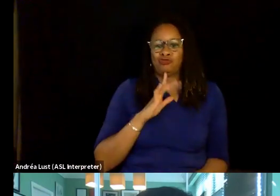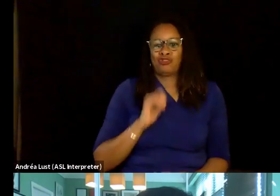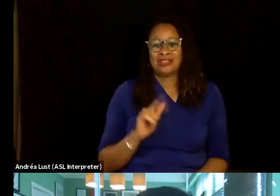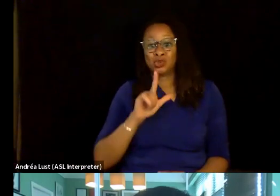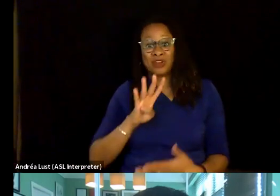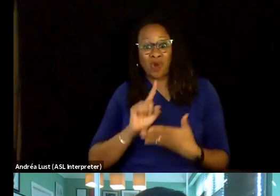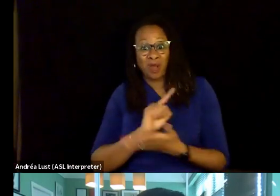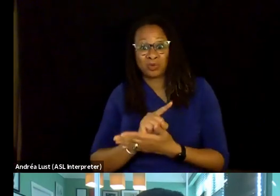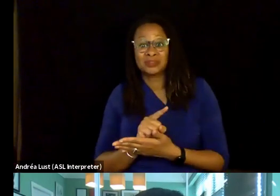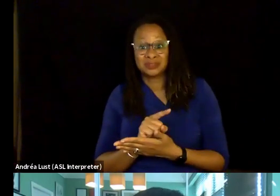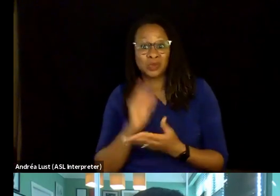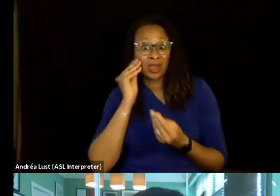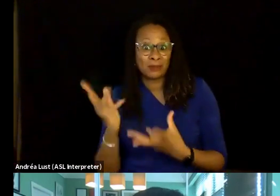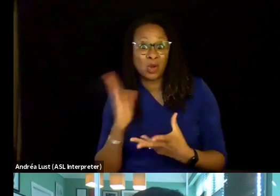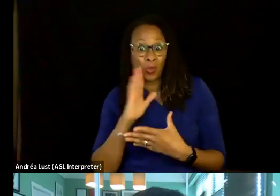24 hours,